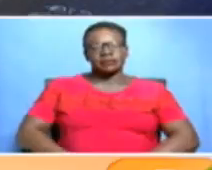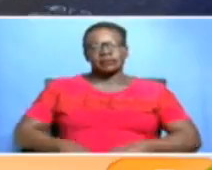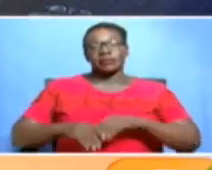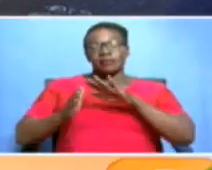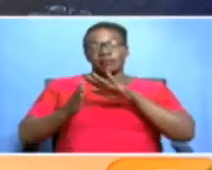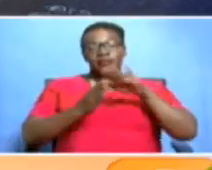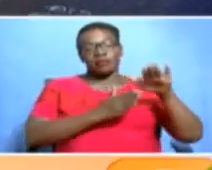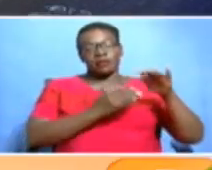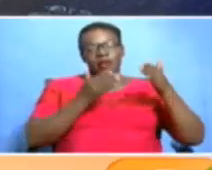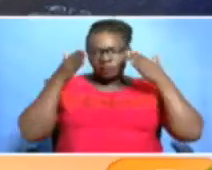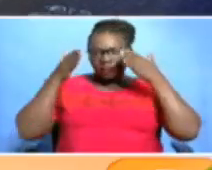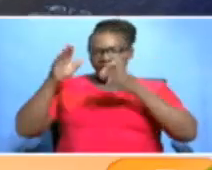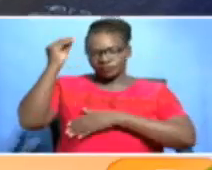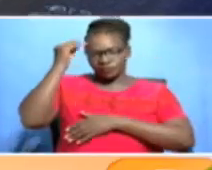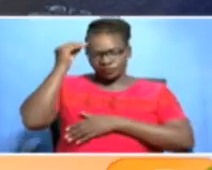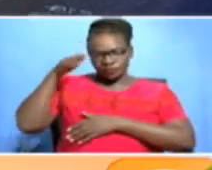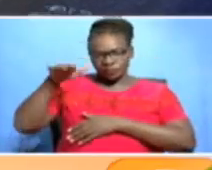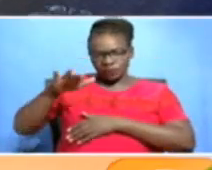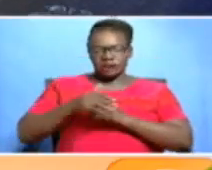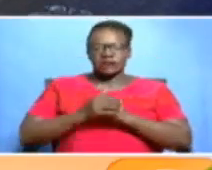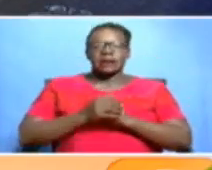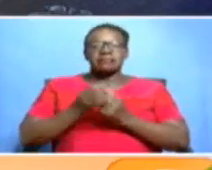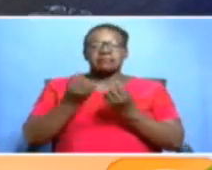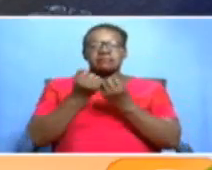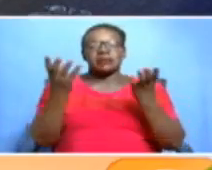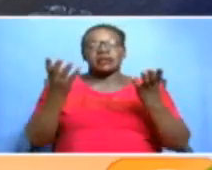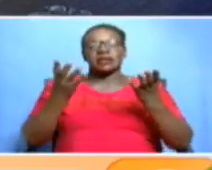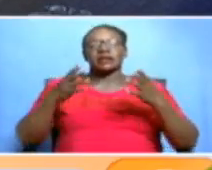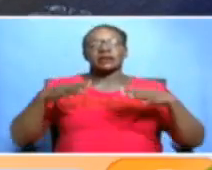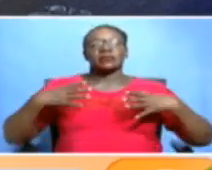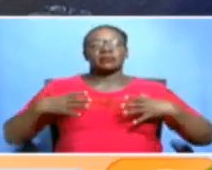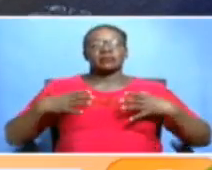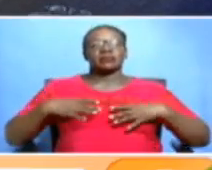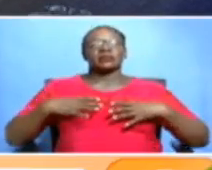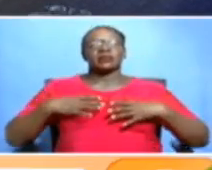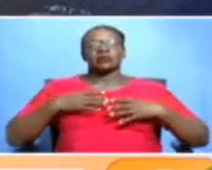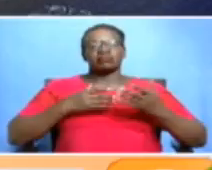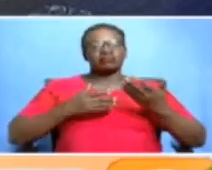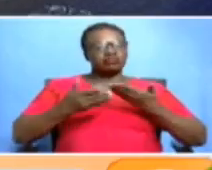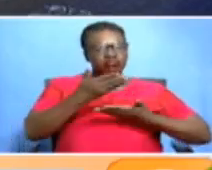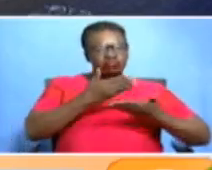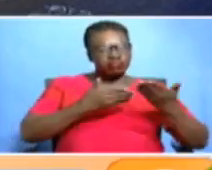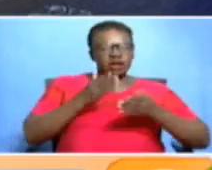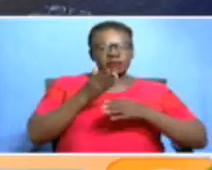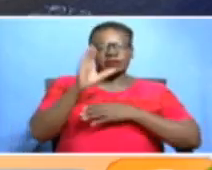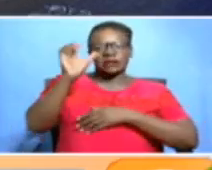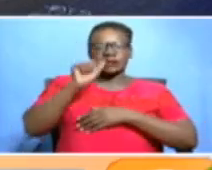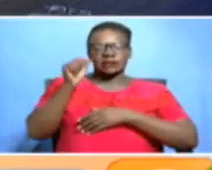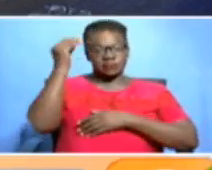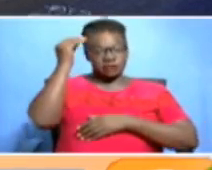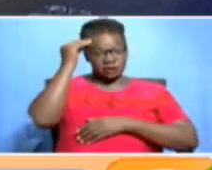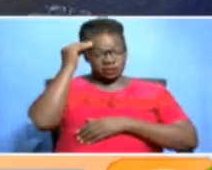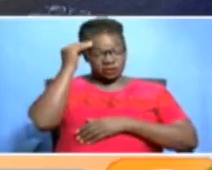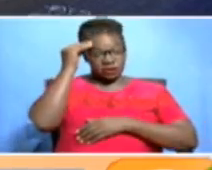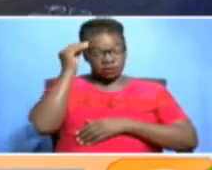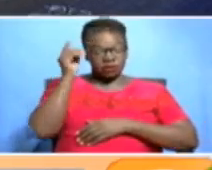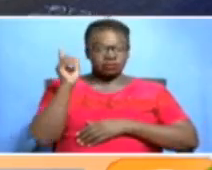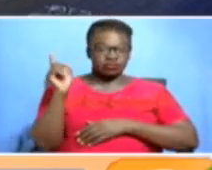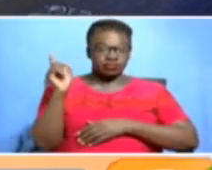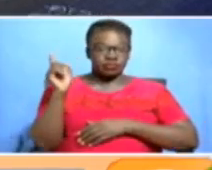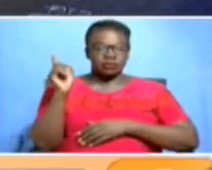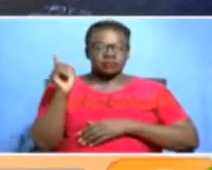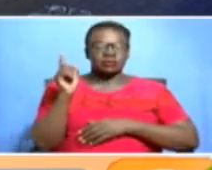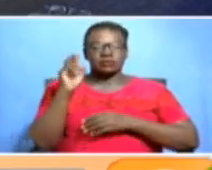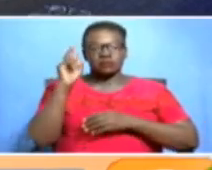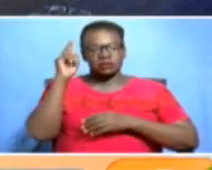Well, let's switch focus to the education sector, which has left stakeholders jittery in recent days after Education Cabinet Secretary Ambassador Amina Mohammed's